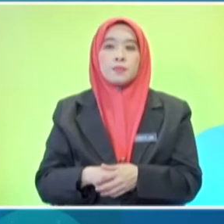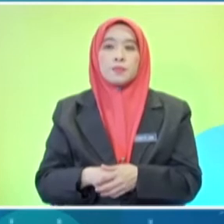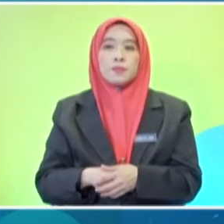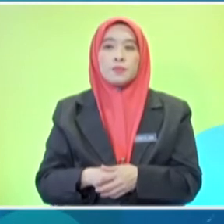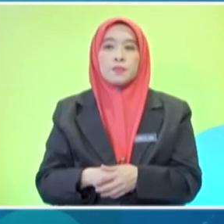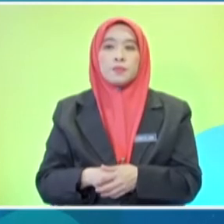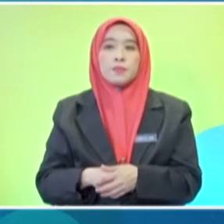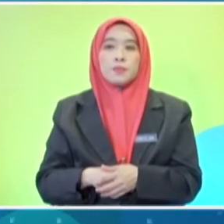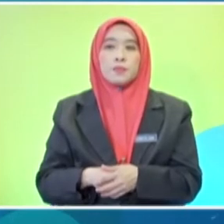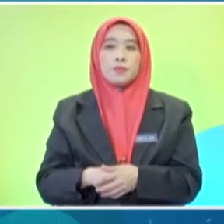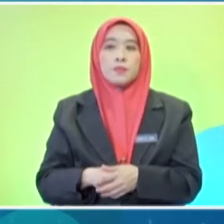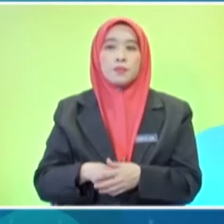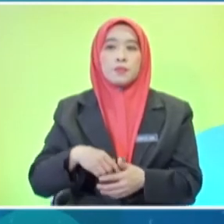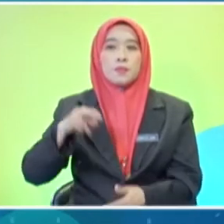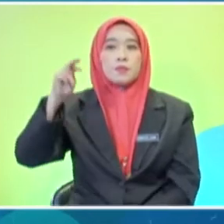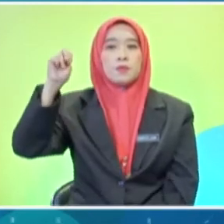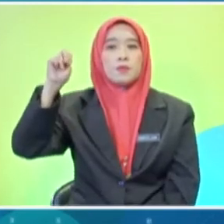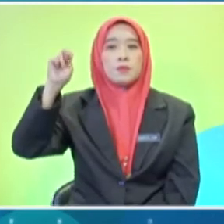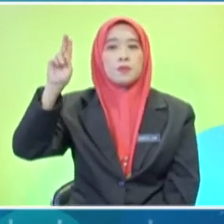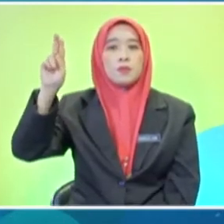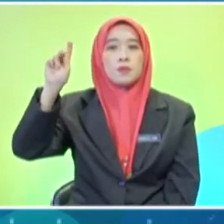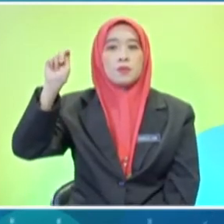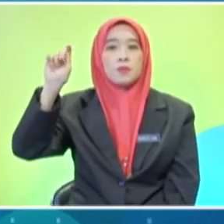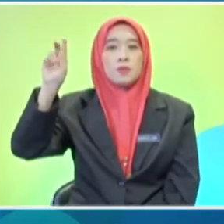Mr. Q, the answer is nutrient.